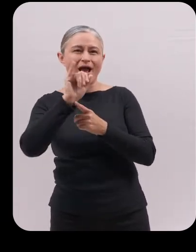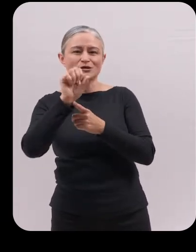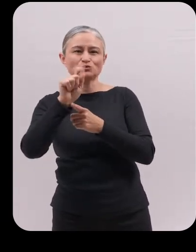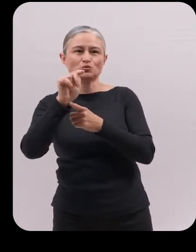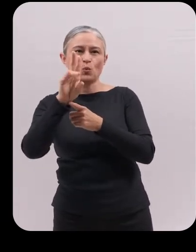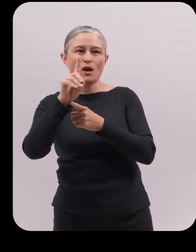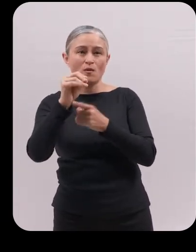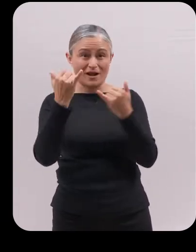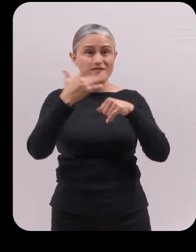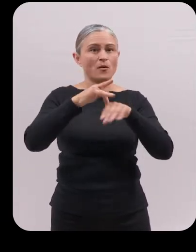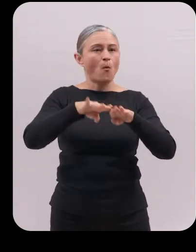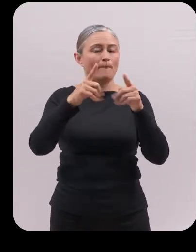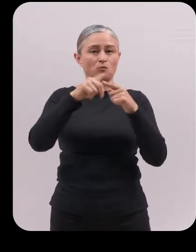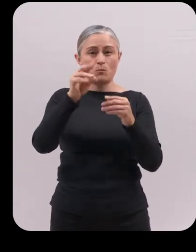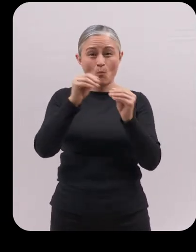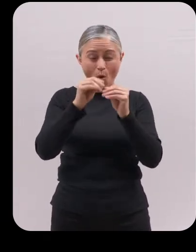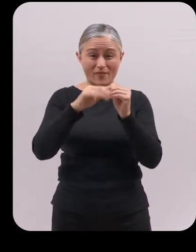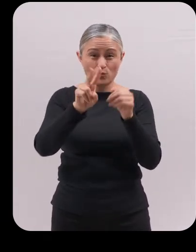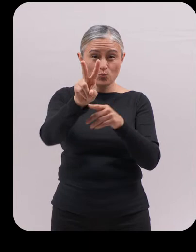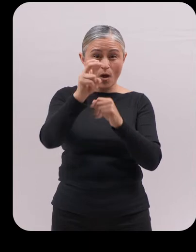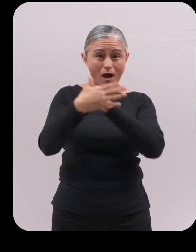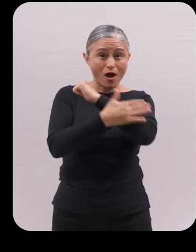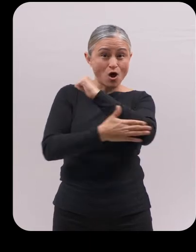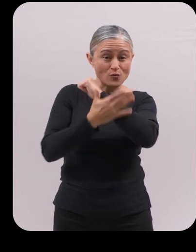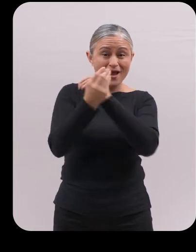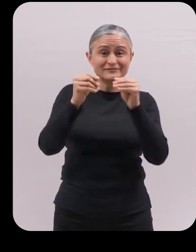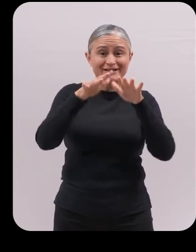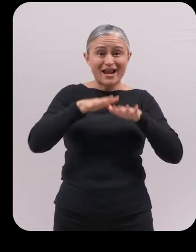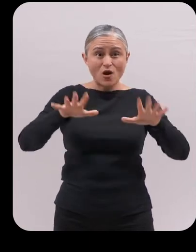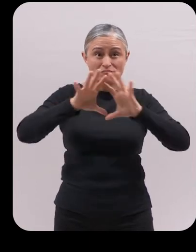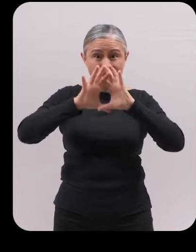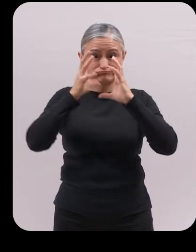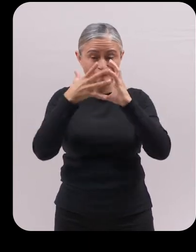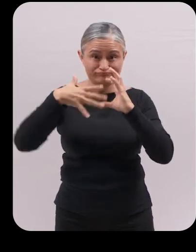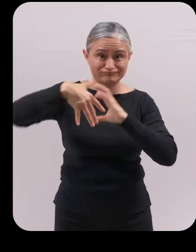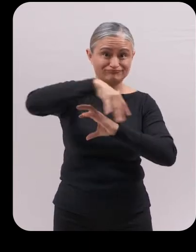is now available in more than 200 countries and territories.